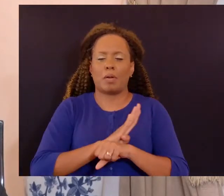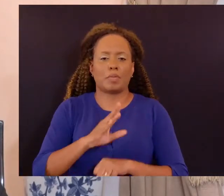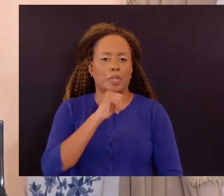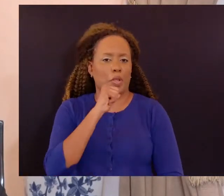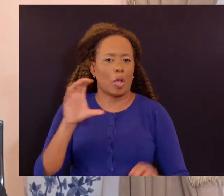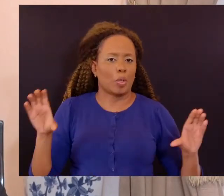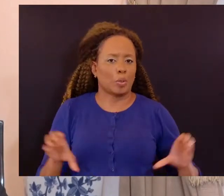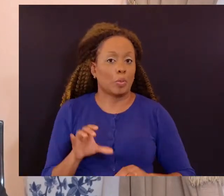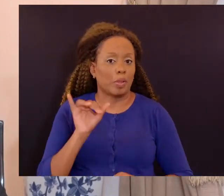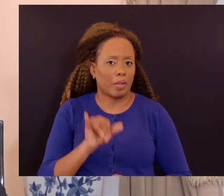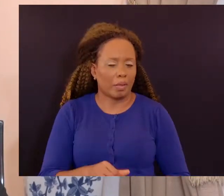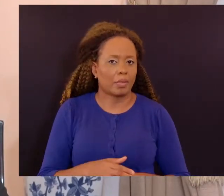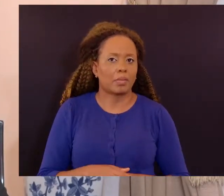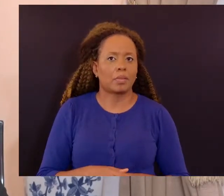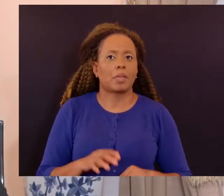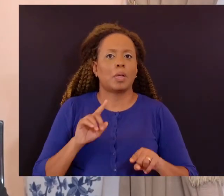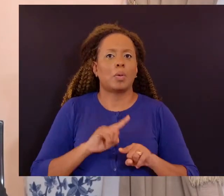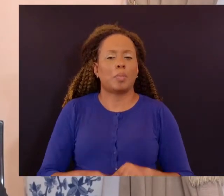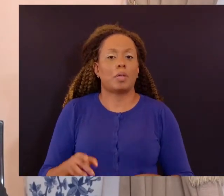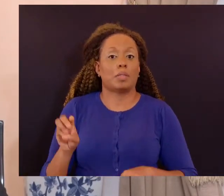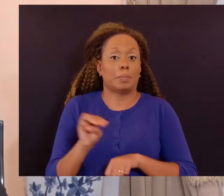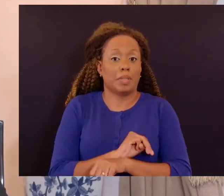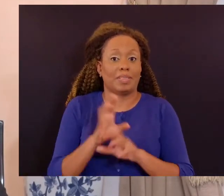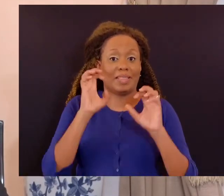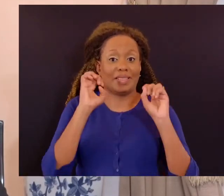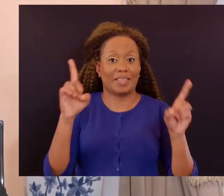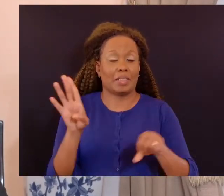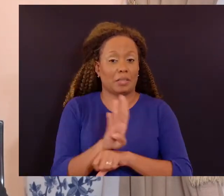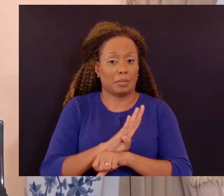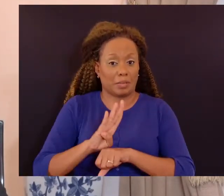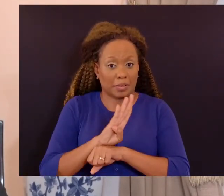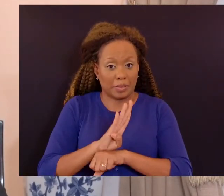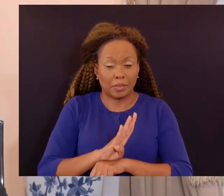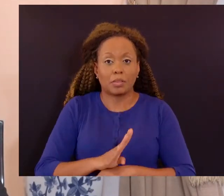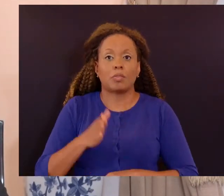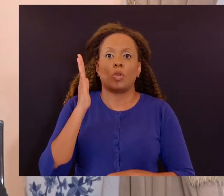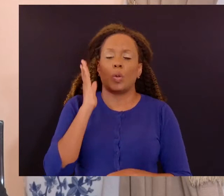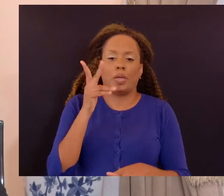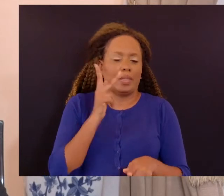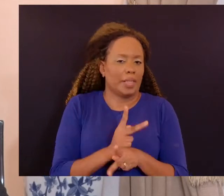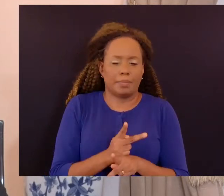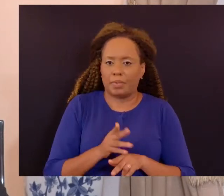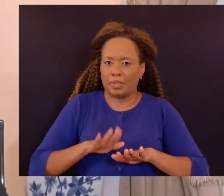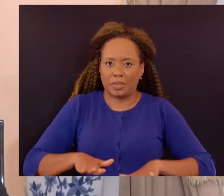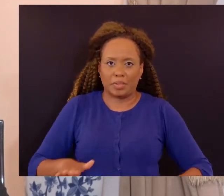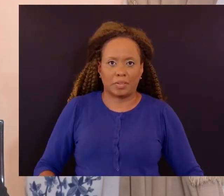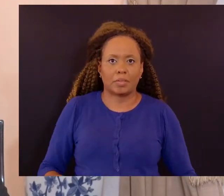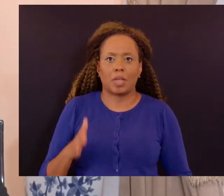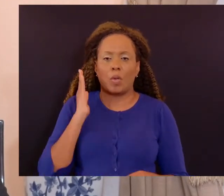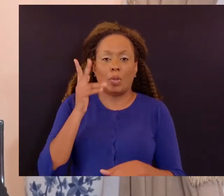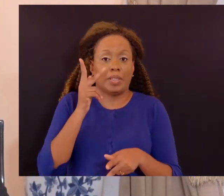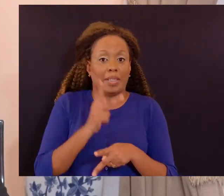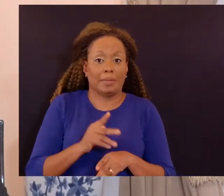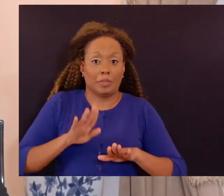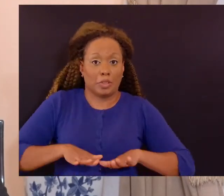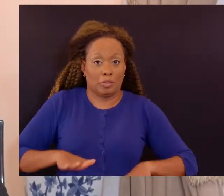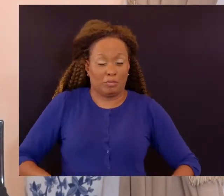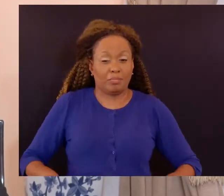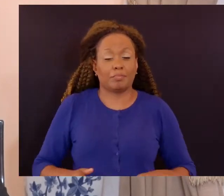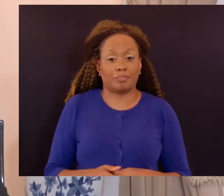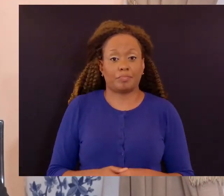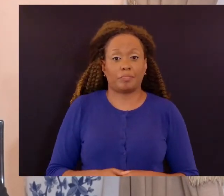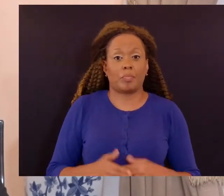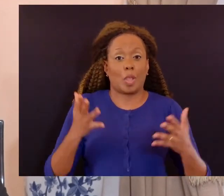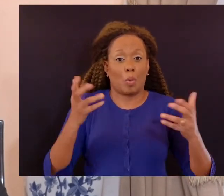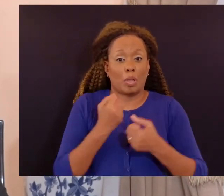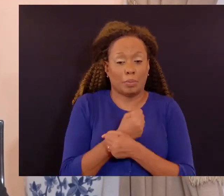an exam, but I'm telling you that this Ministry of Education's position is we are keeping the children and we're going to keep them in a way that is